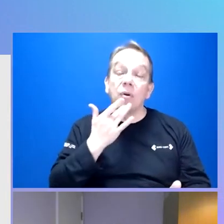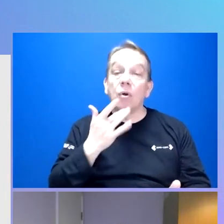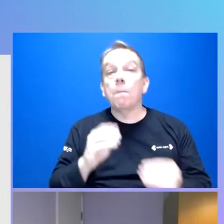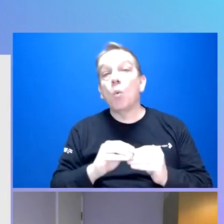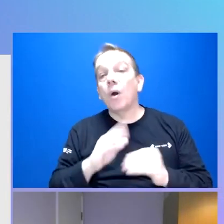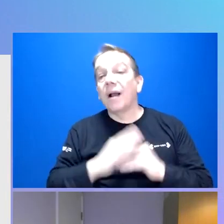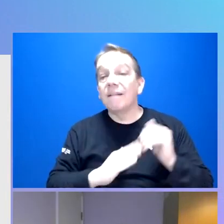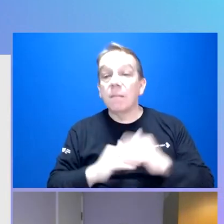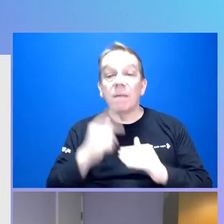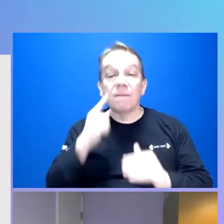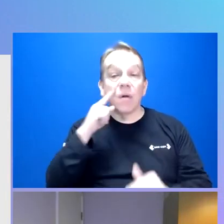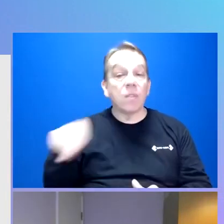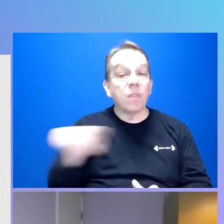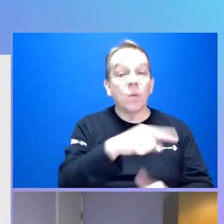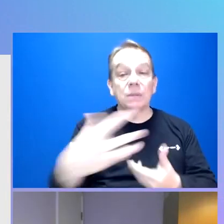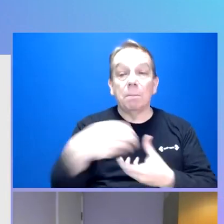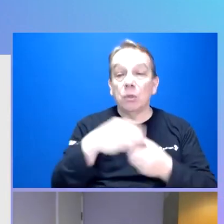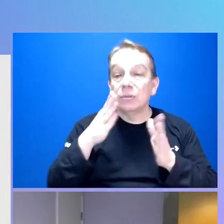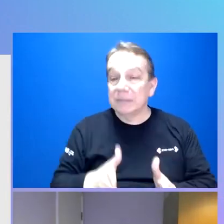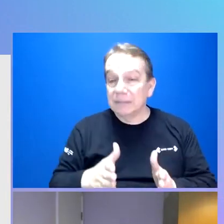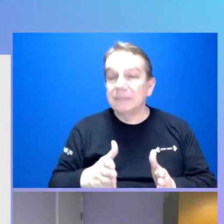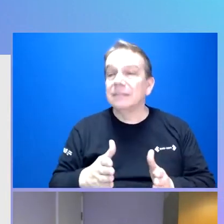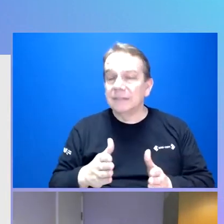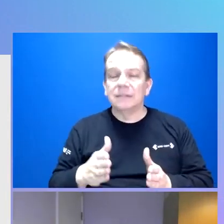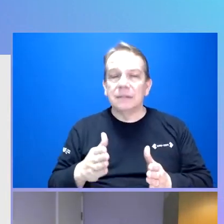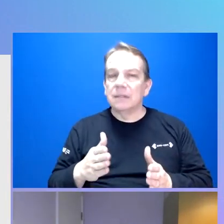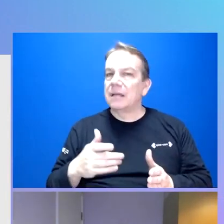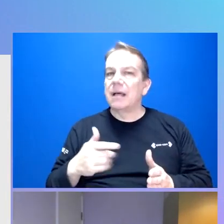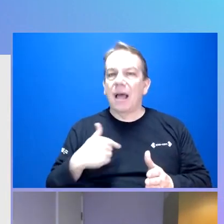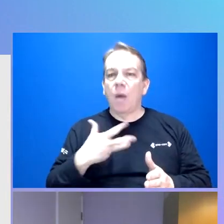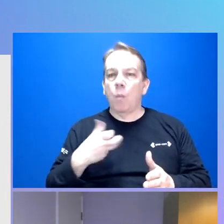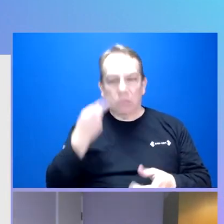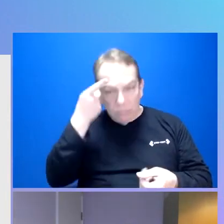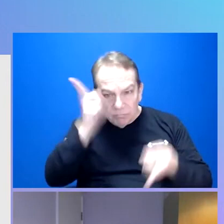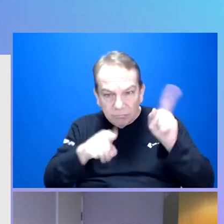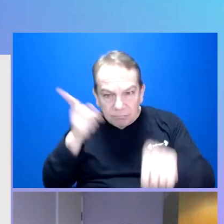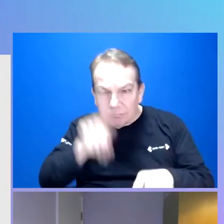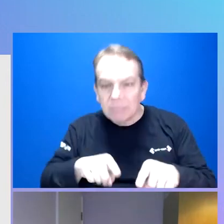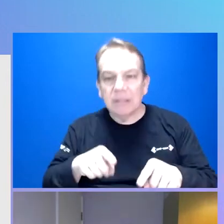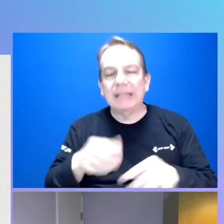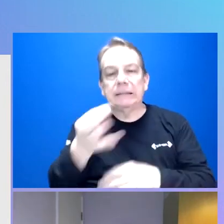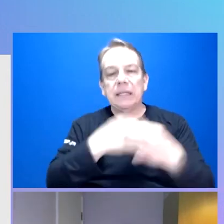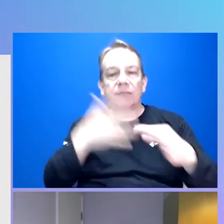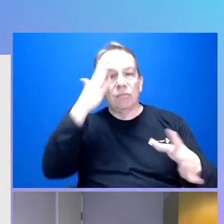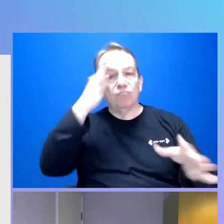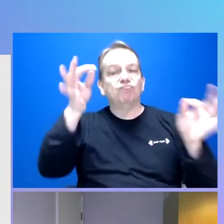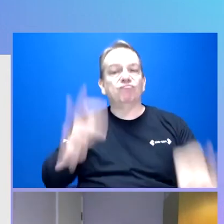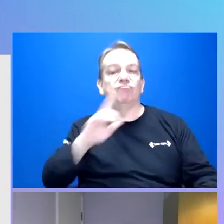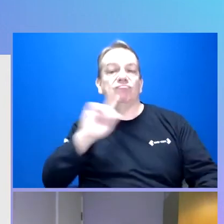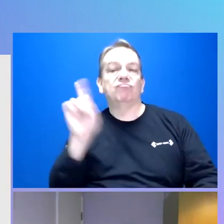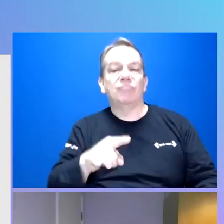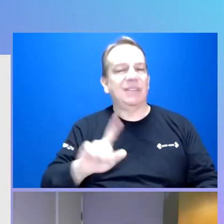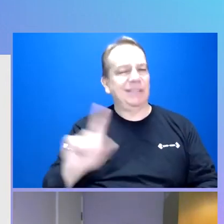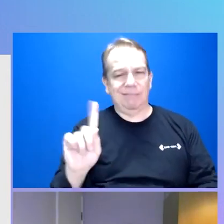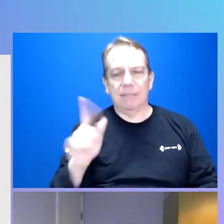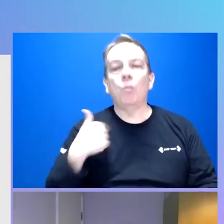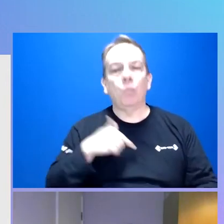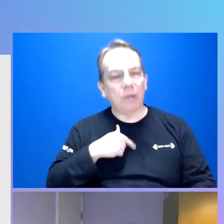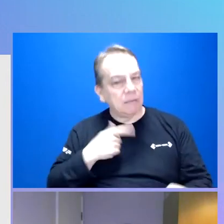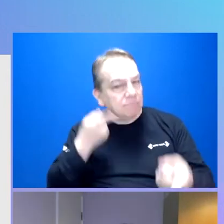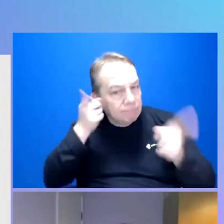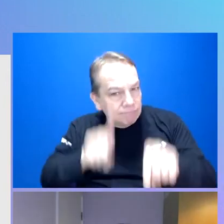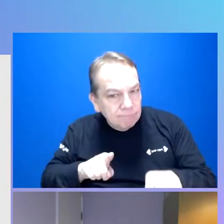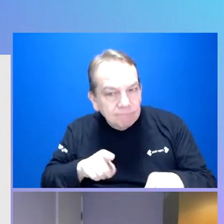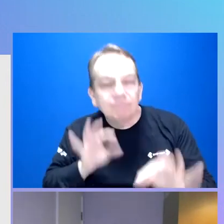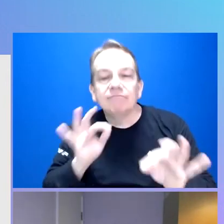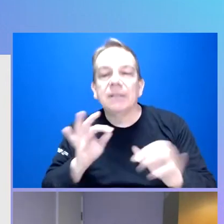with the participant. We very much want to meet people halfway. We also tested the usability of